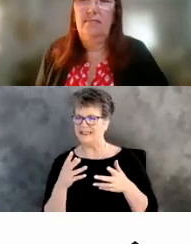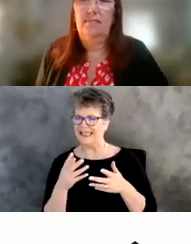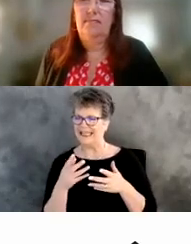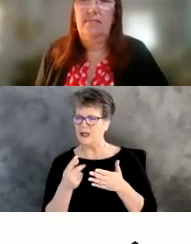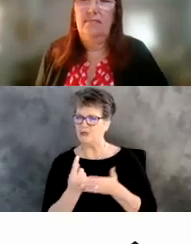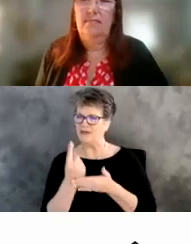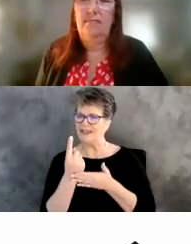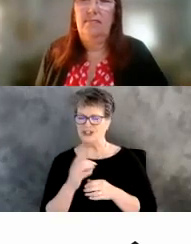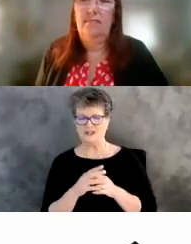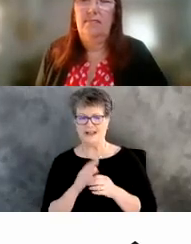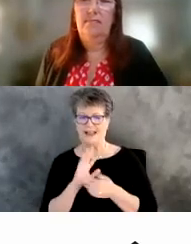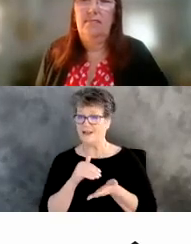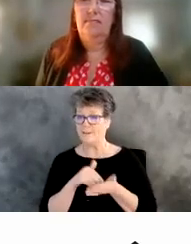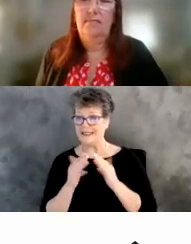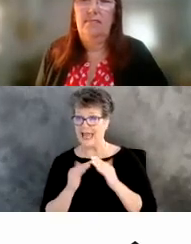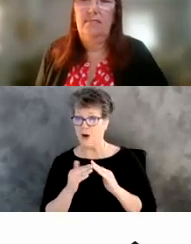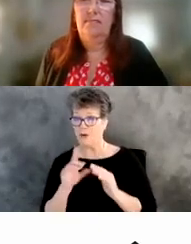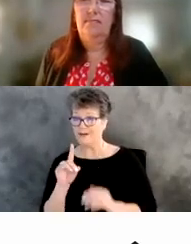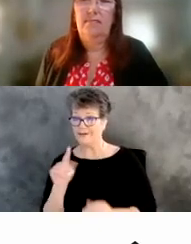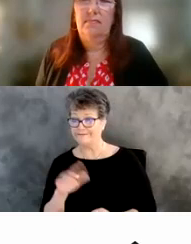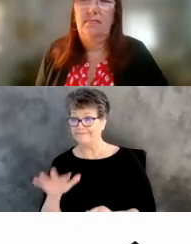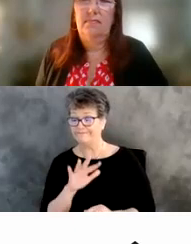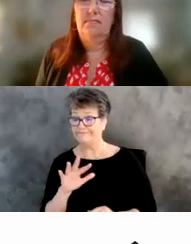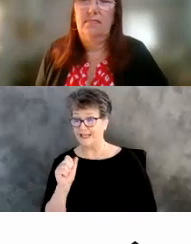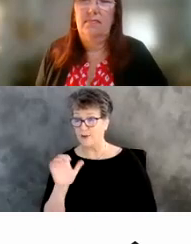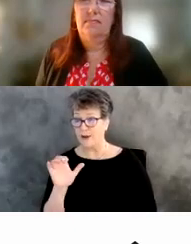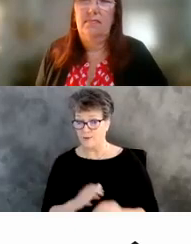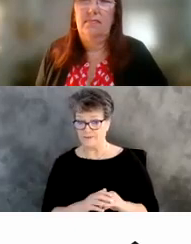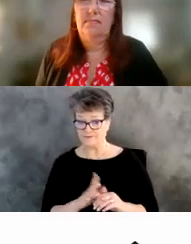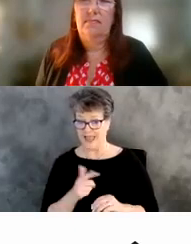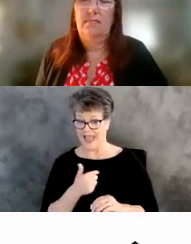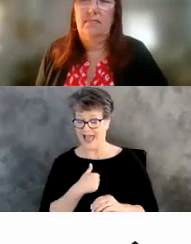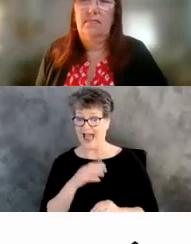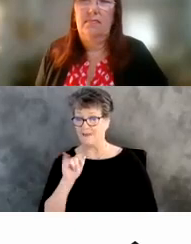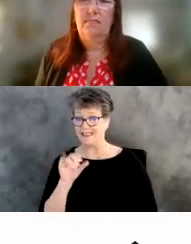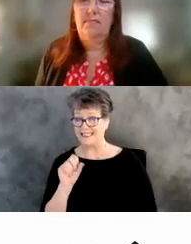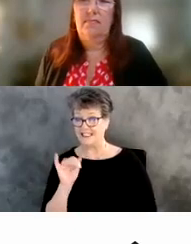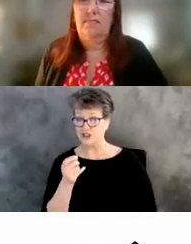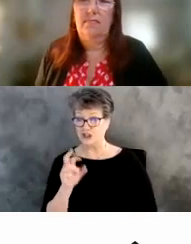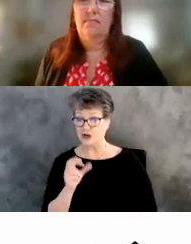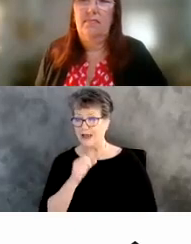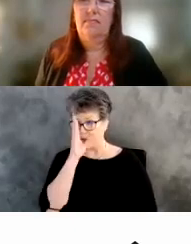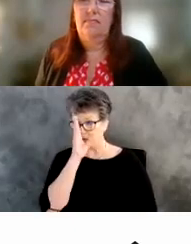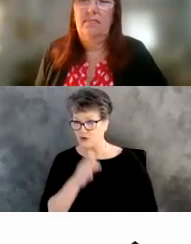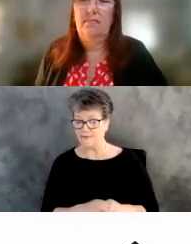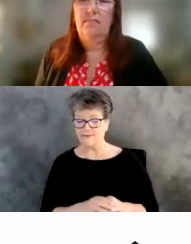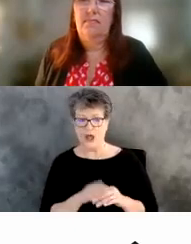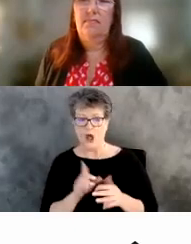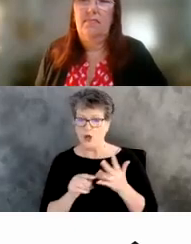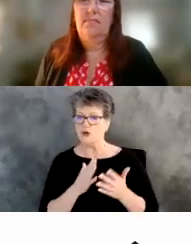Midtown, and I'm a cisgender woman, and I'm straight. And so those are some of